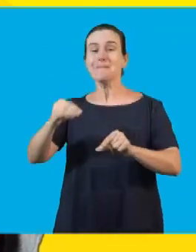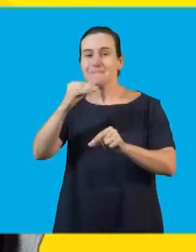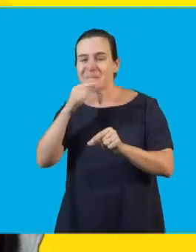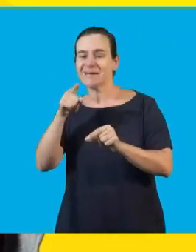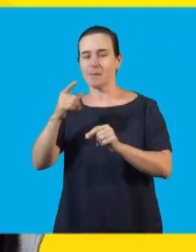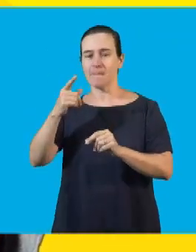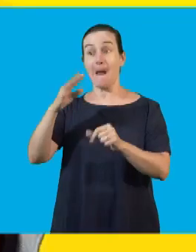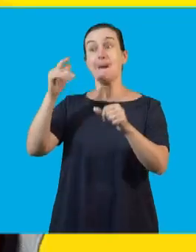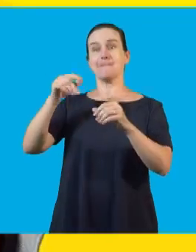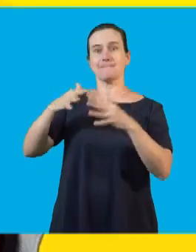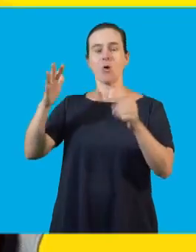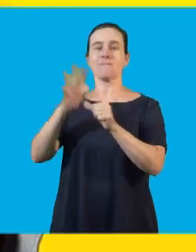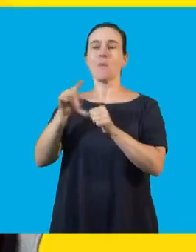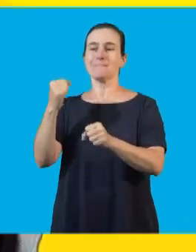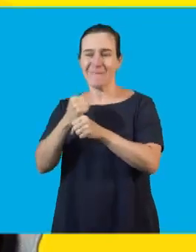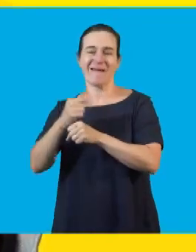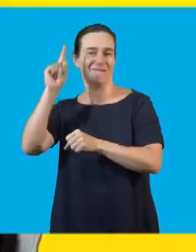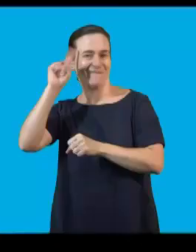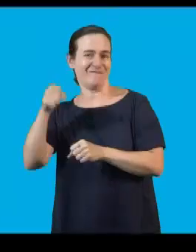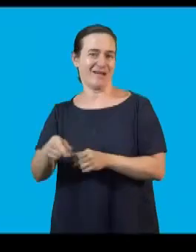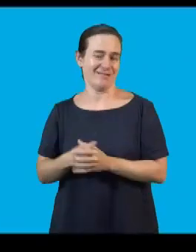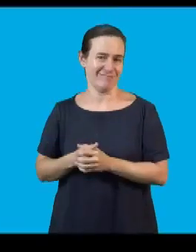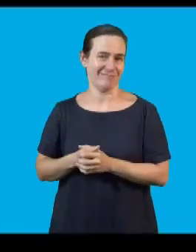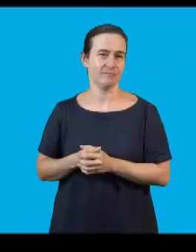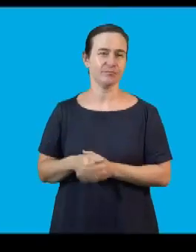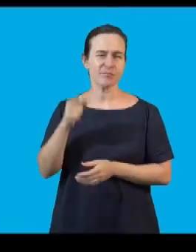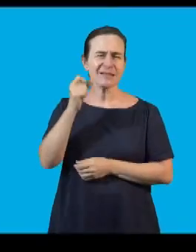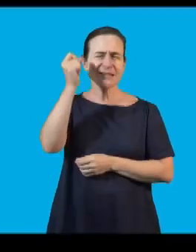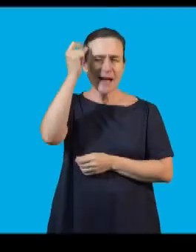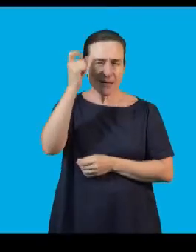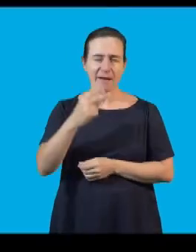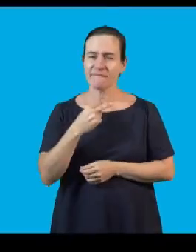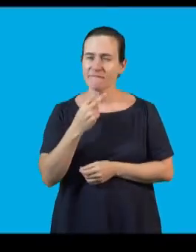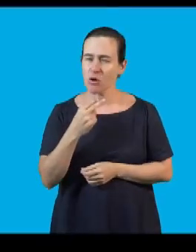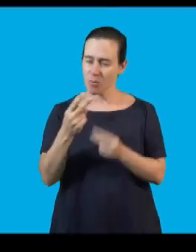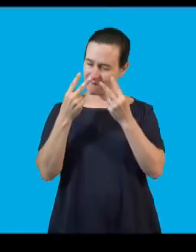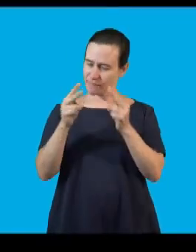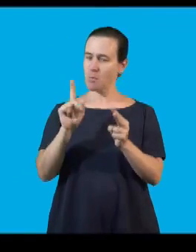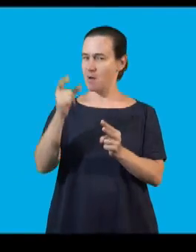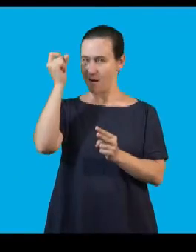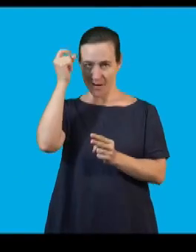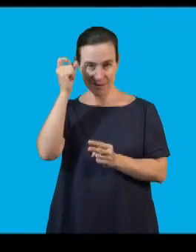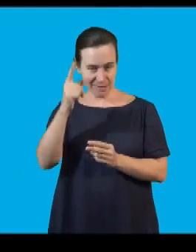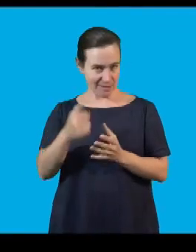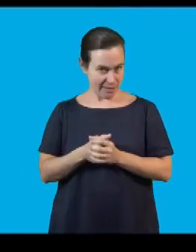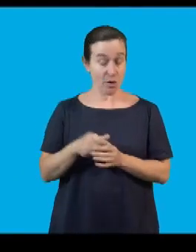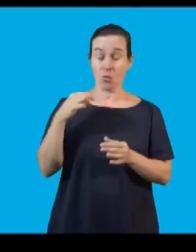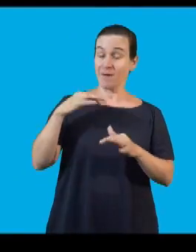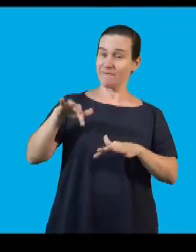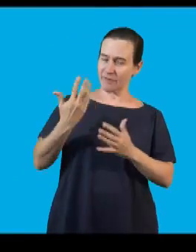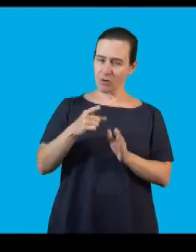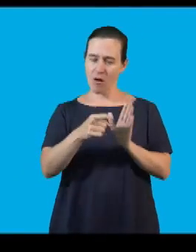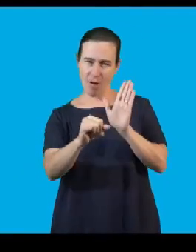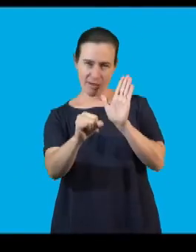its purpose. Understand what is shown in the verbal as well as visual clues. Now remember, we